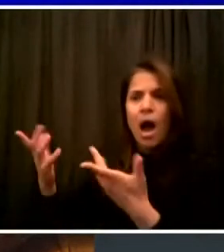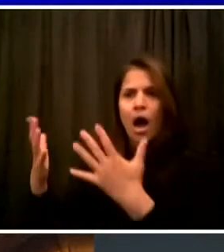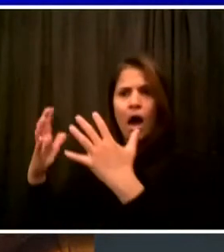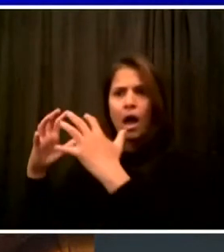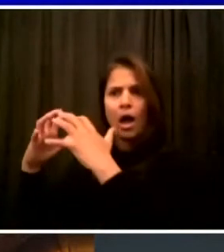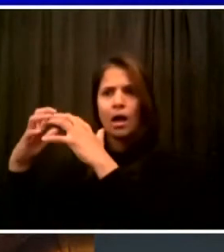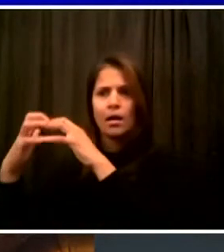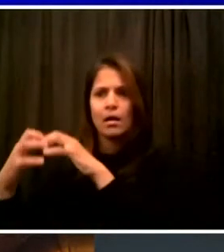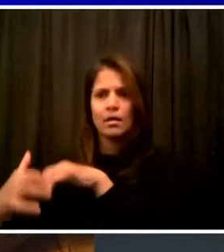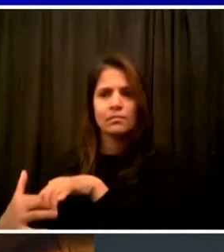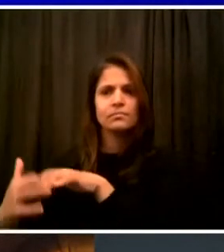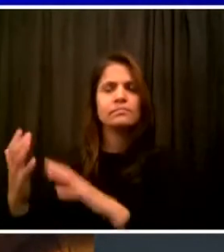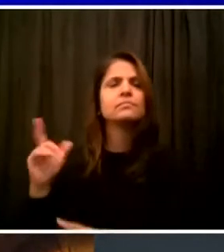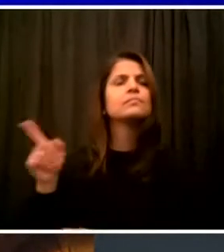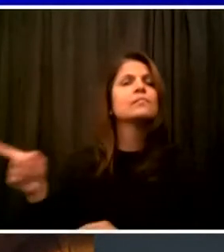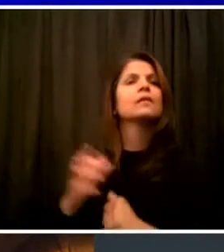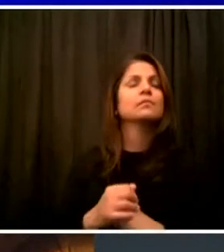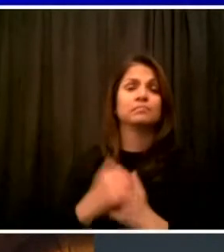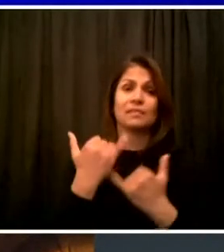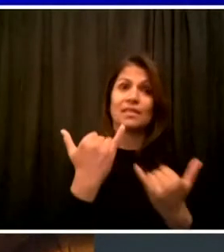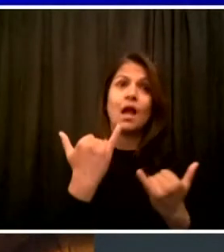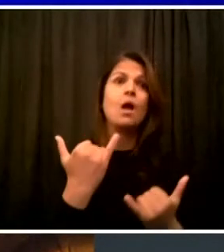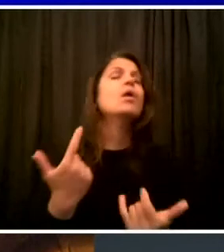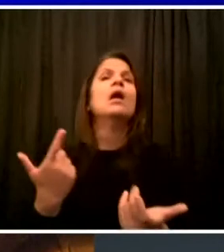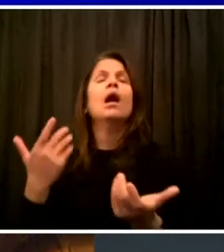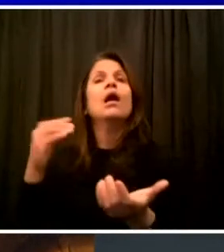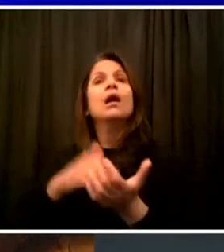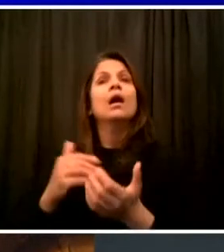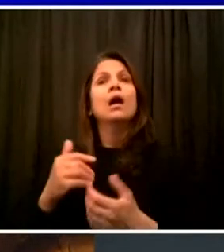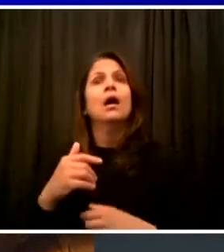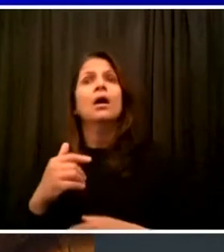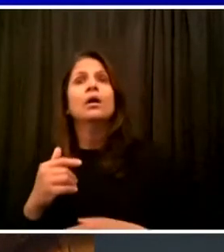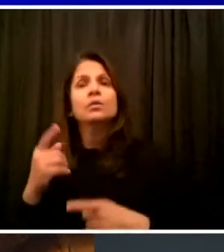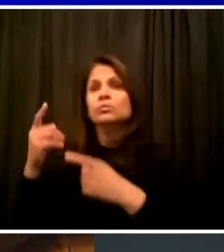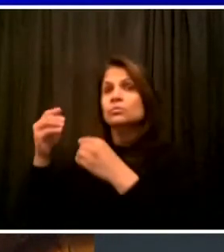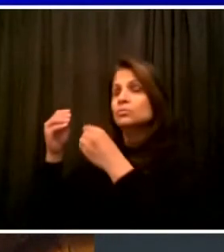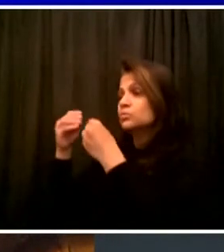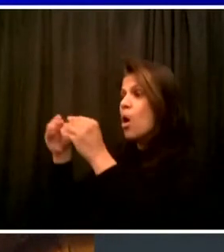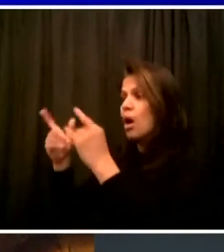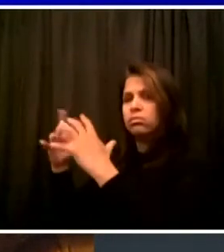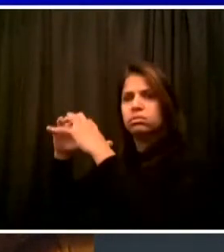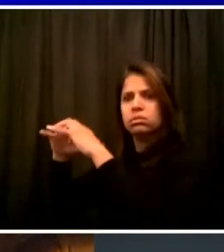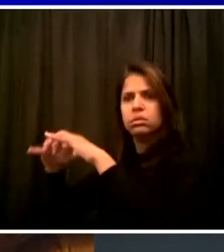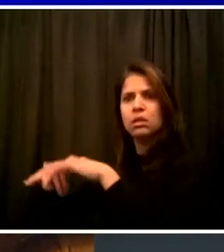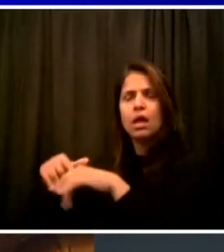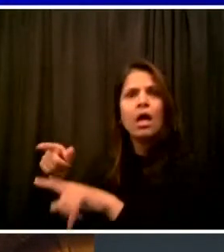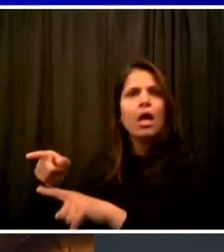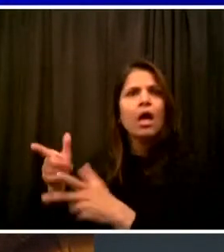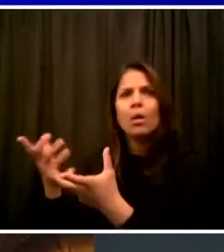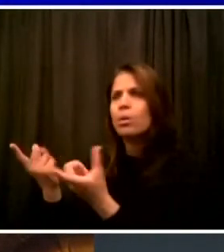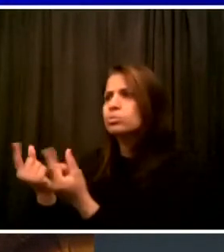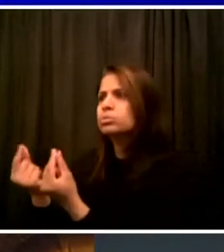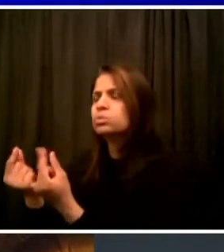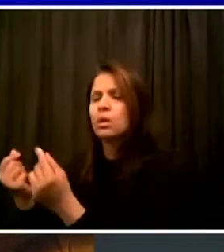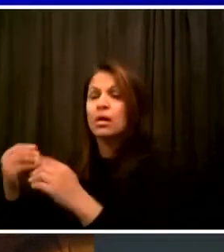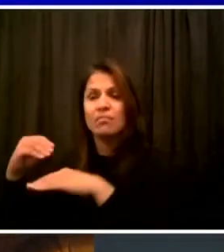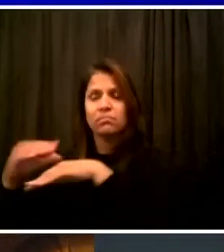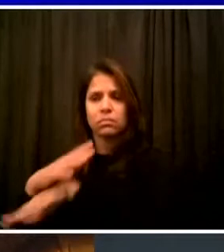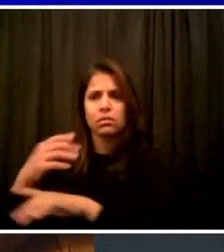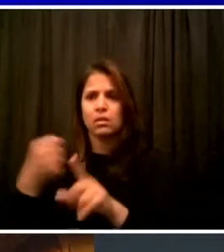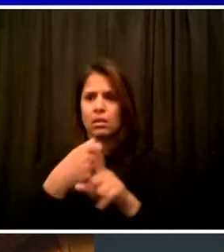fears that people had, unfortunately fears stoked by misunderstanding and bias that caused everyday New Yorkers not to want to go